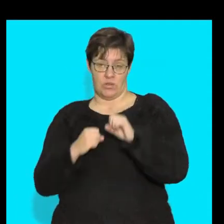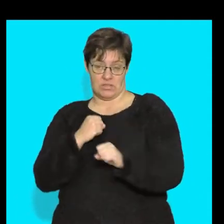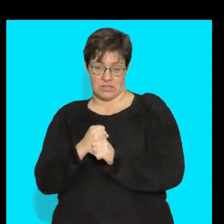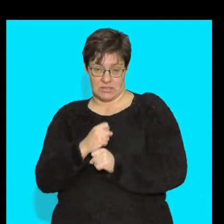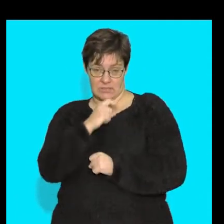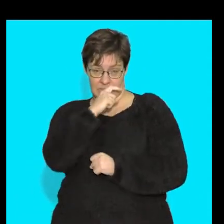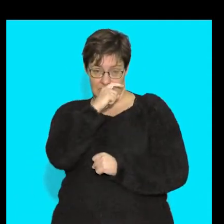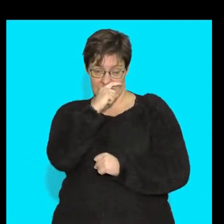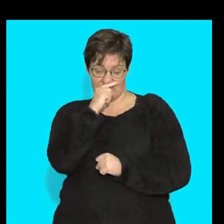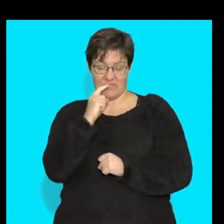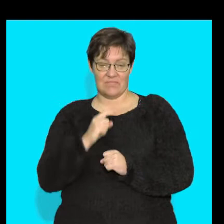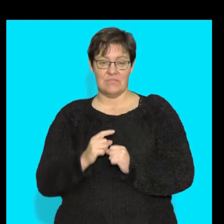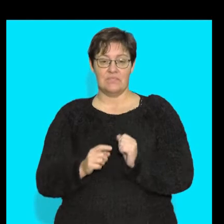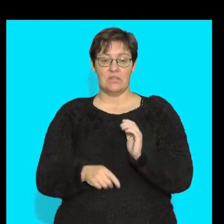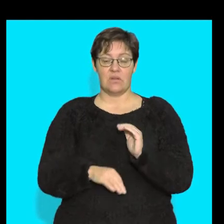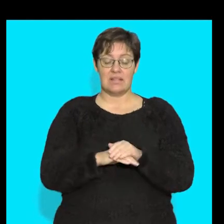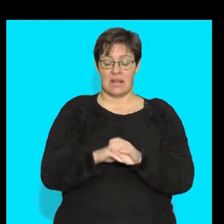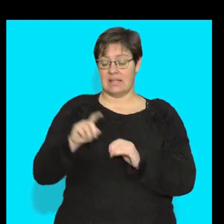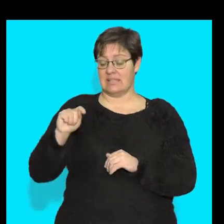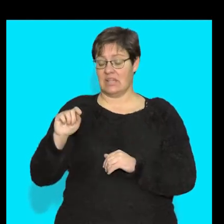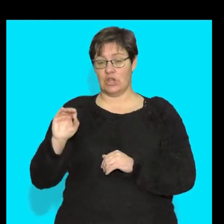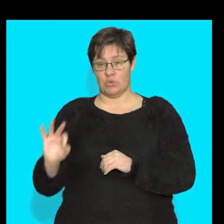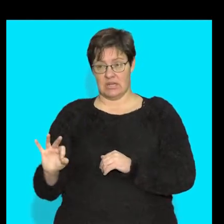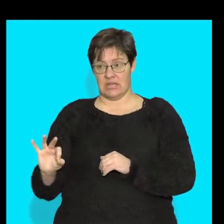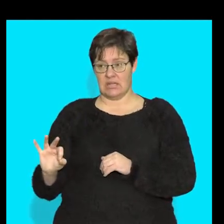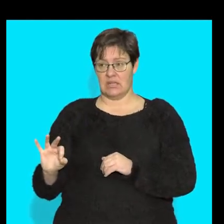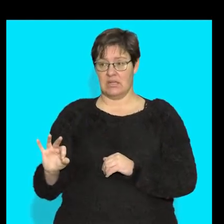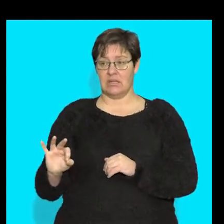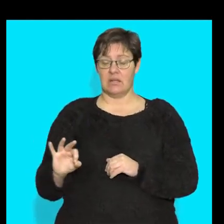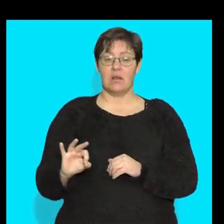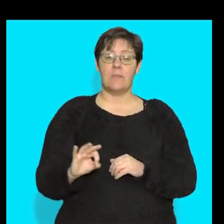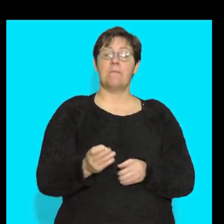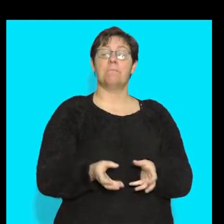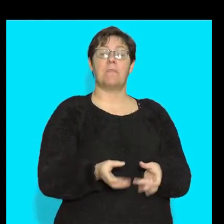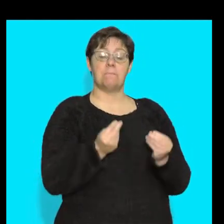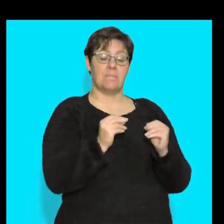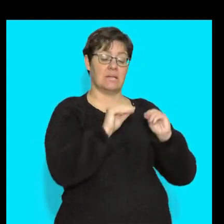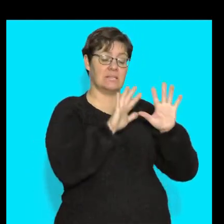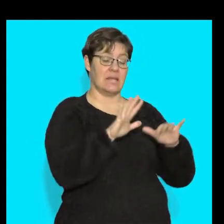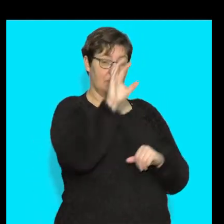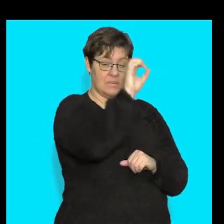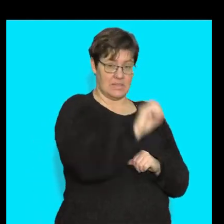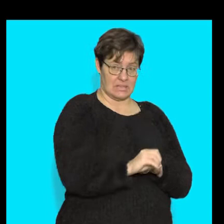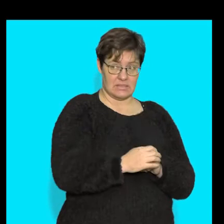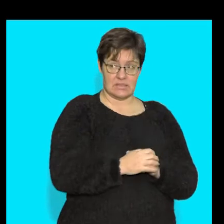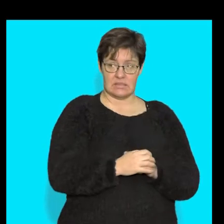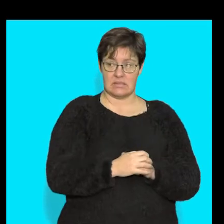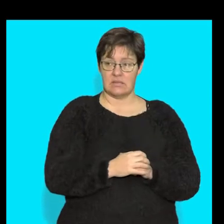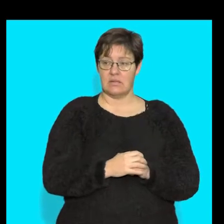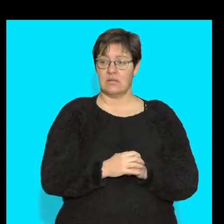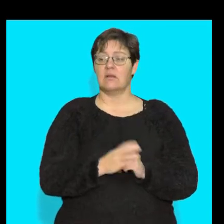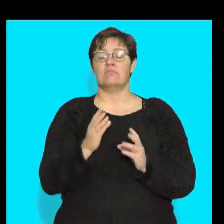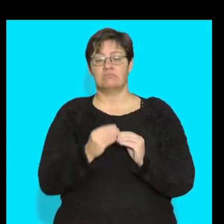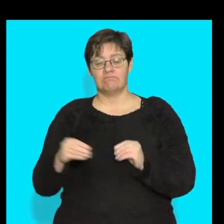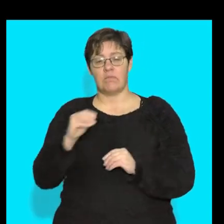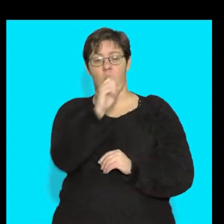years until T3, it means this person is getting 10% compounded